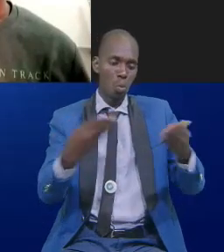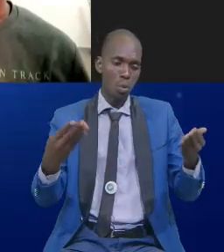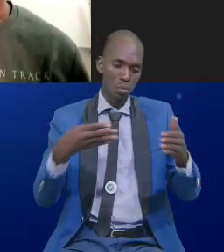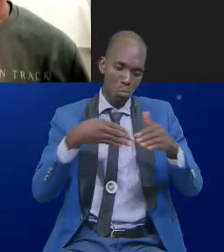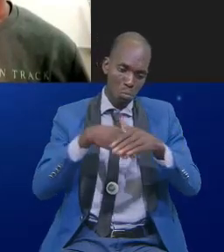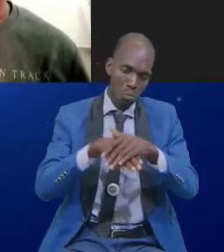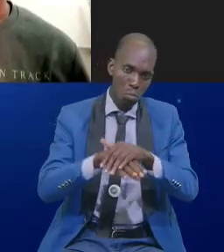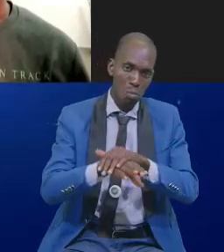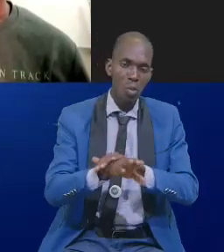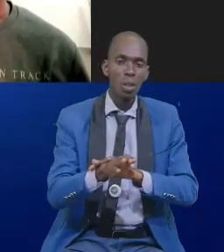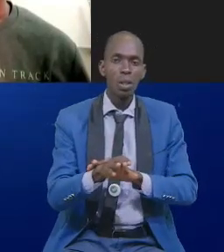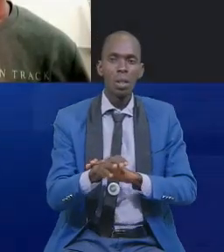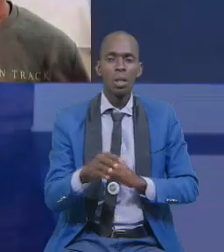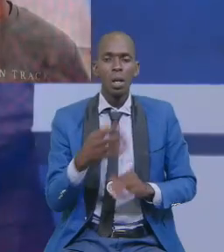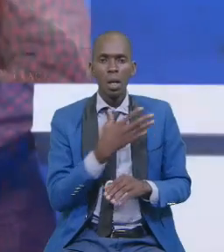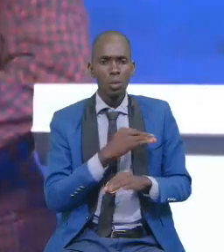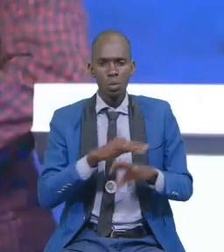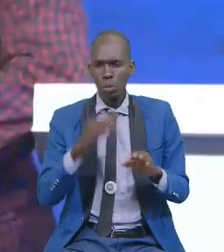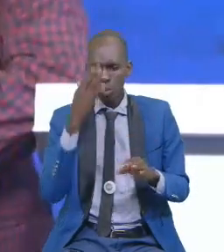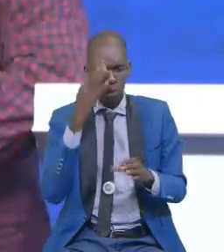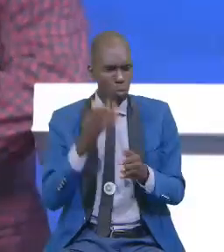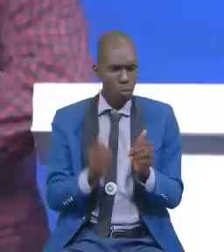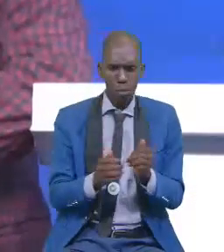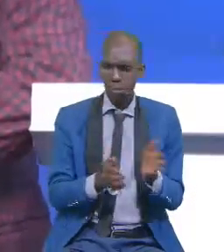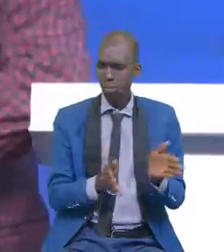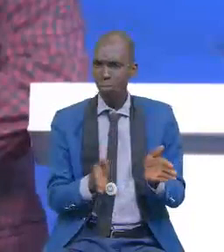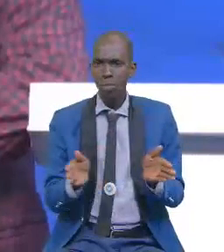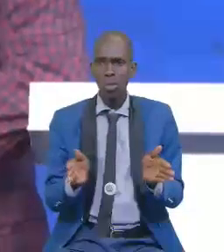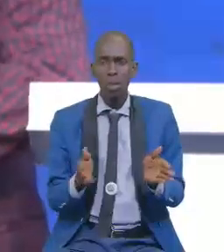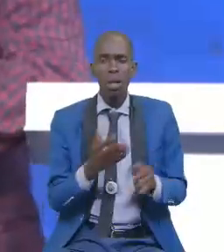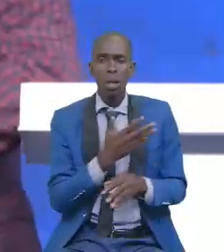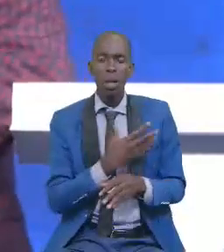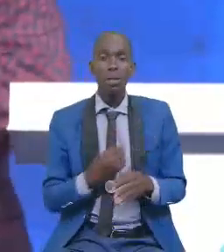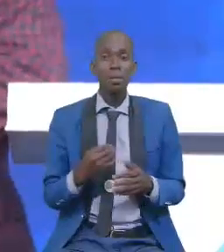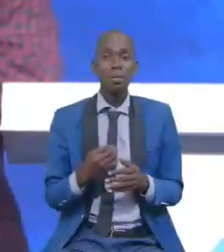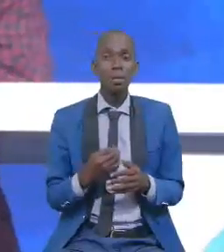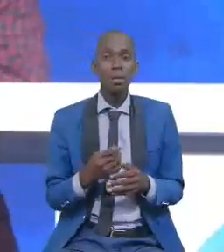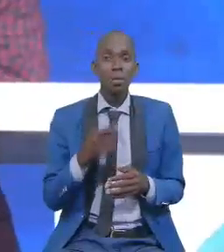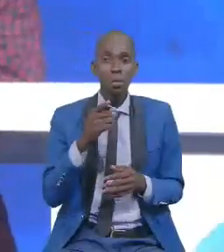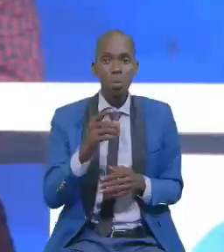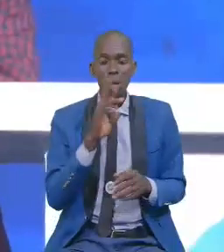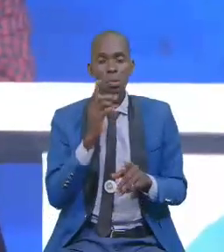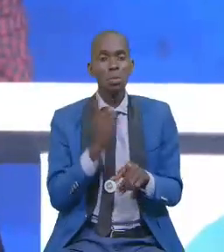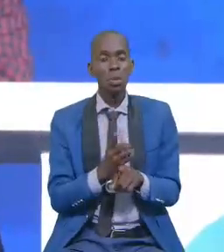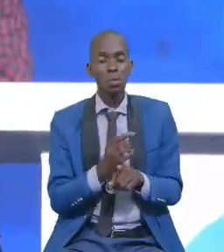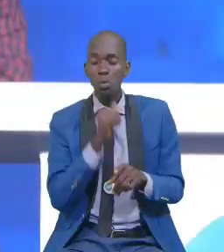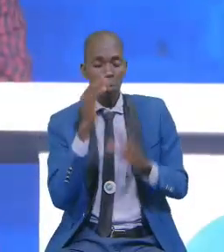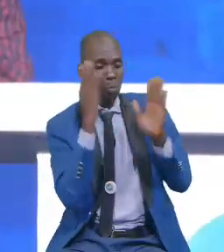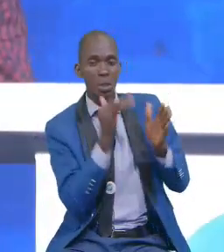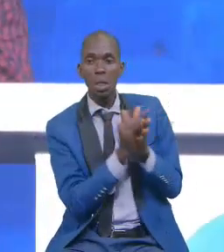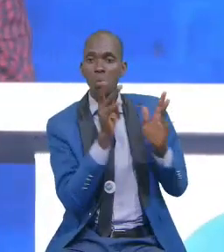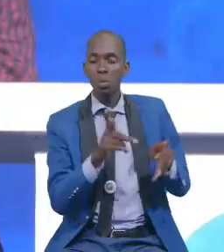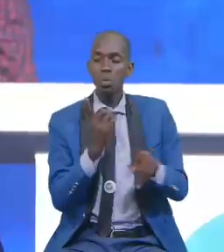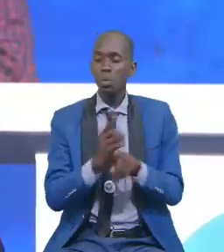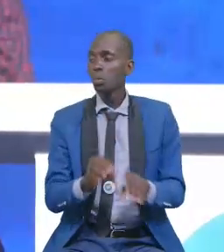you didn't even look his direction. You were doing what you were doing. You were going where you were going. And you